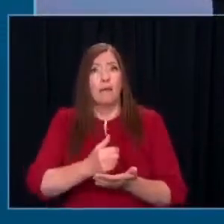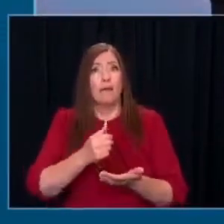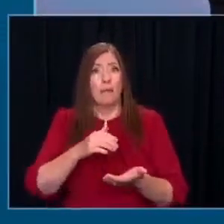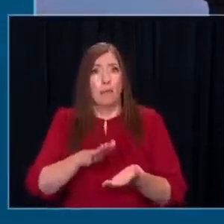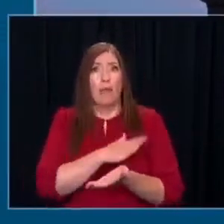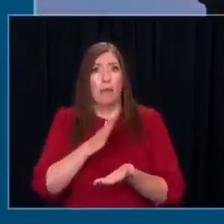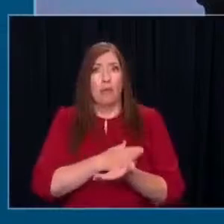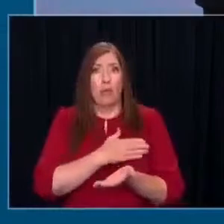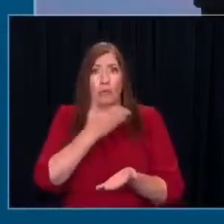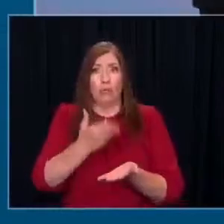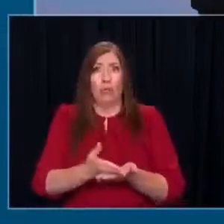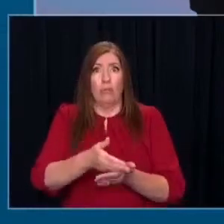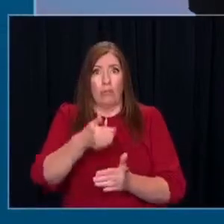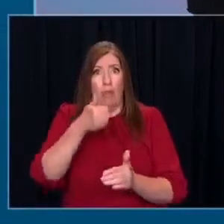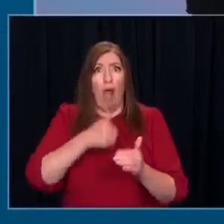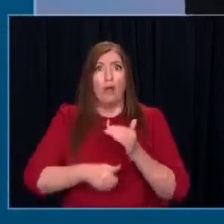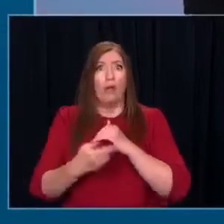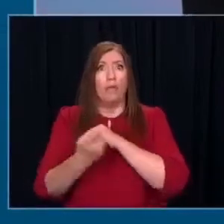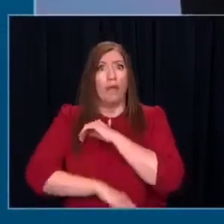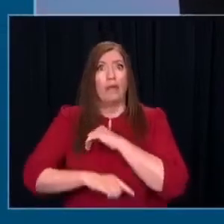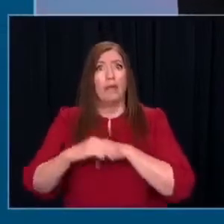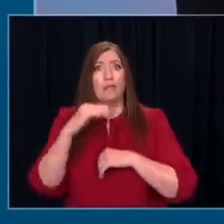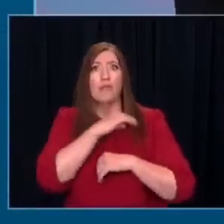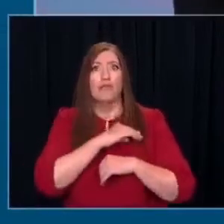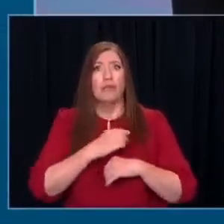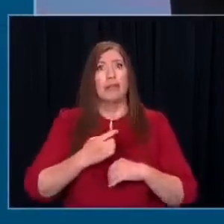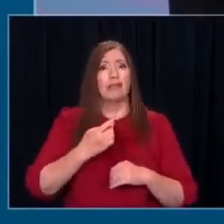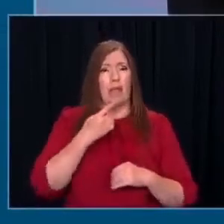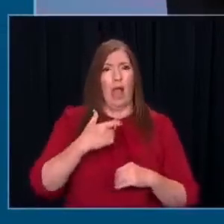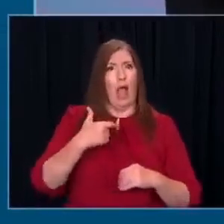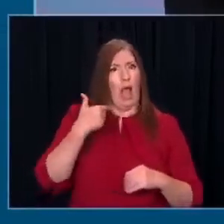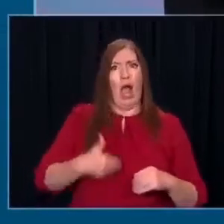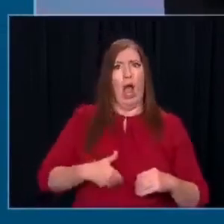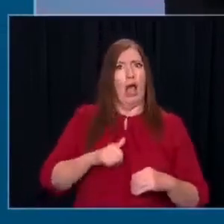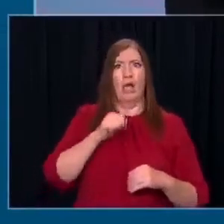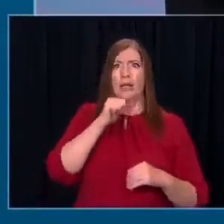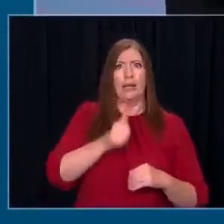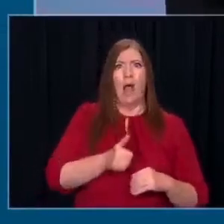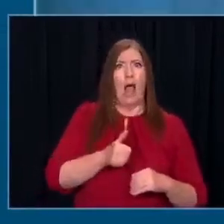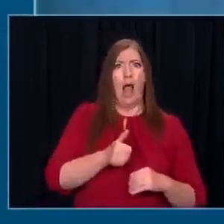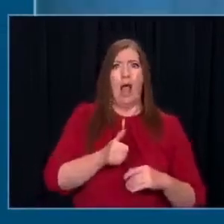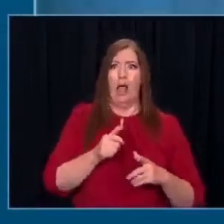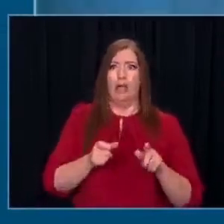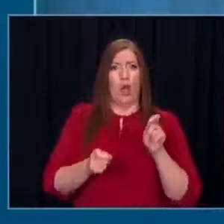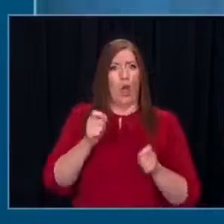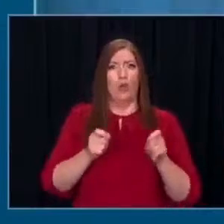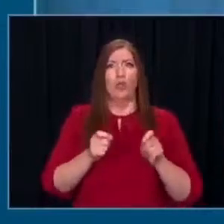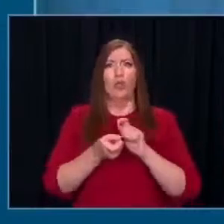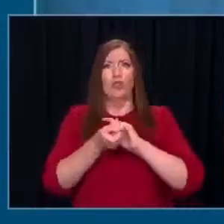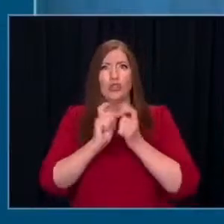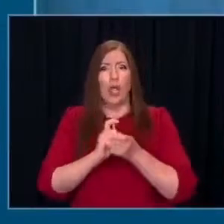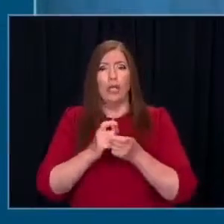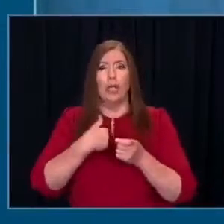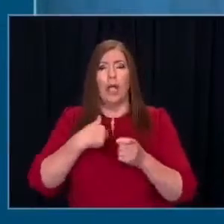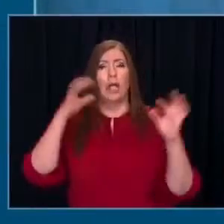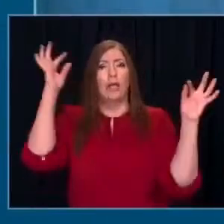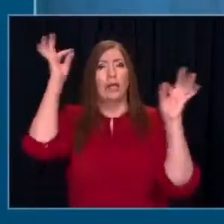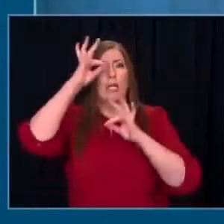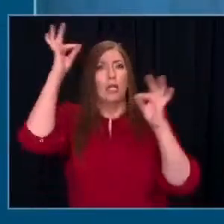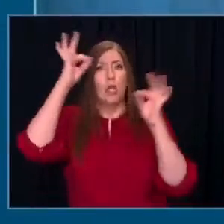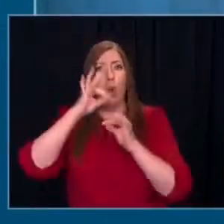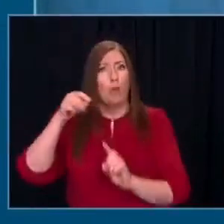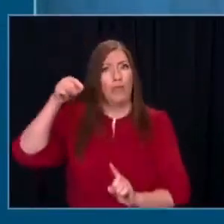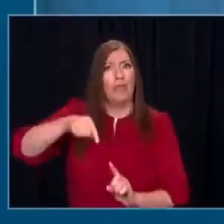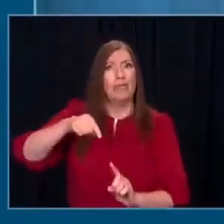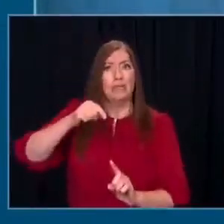under under the penalty of perjury that stated that I did not alter, change, and I was not aware of this. And